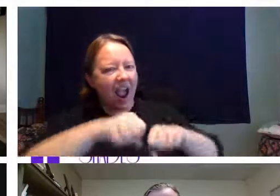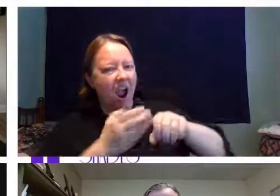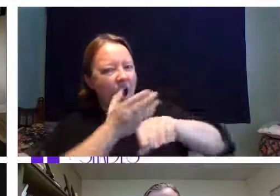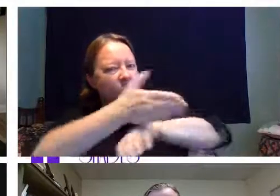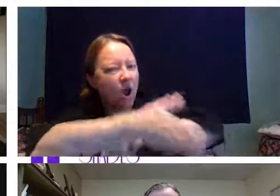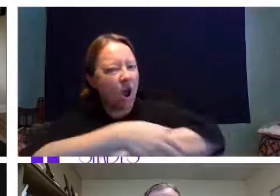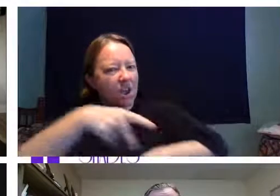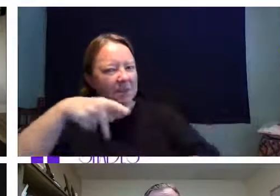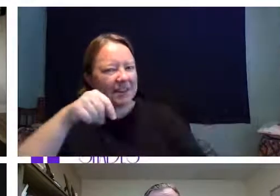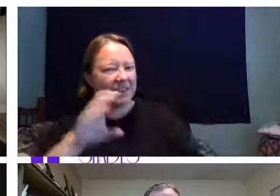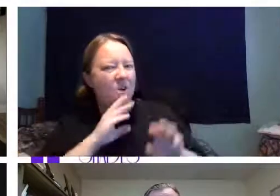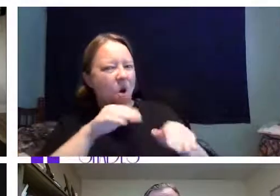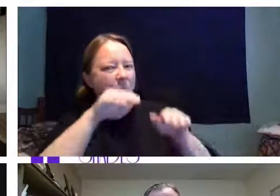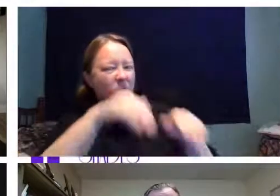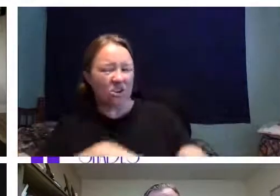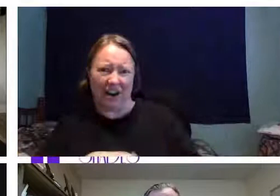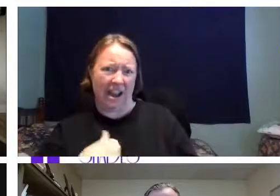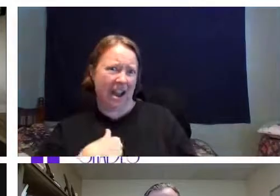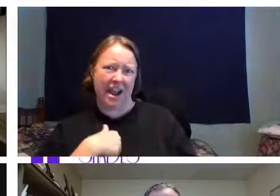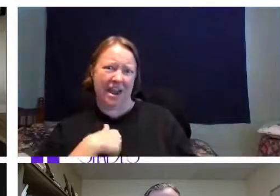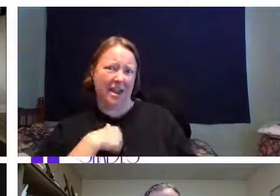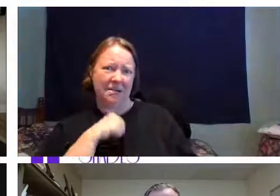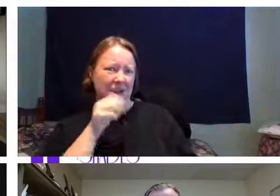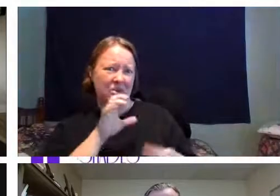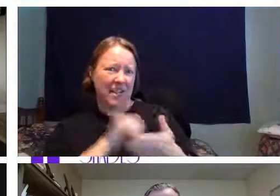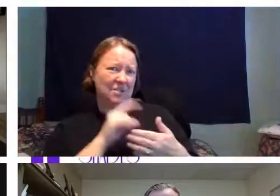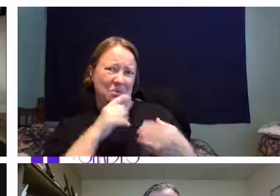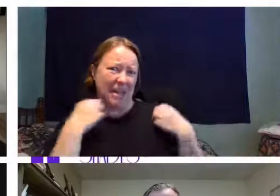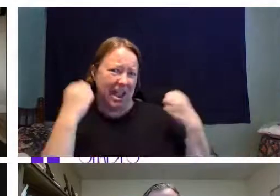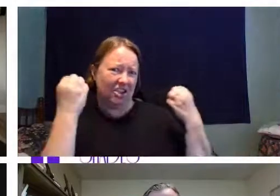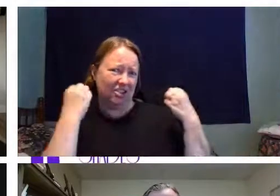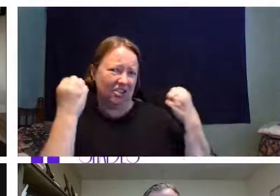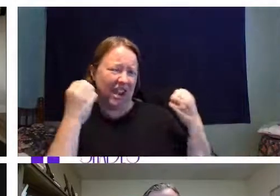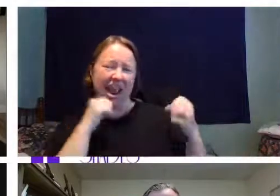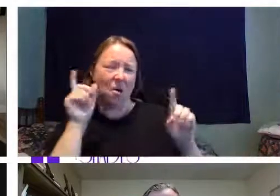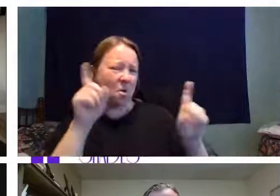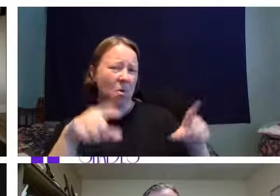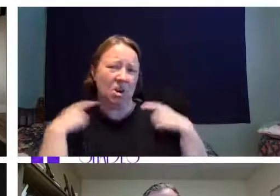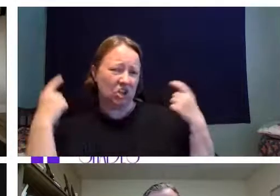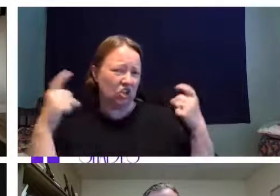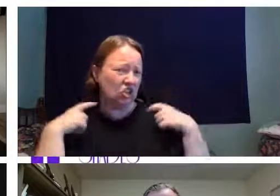Ocean. I'm not up for that. That's like exercise. I don't go to the gym.